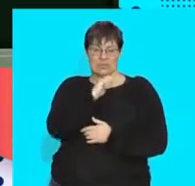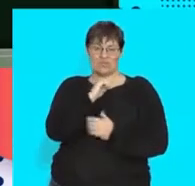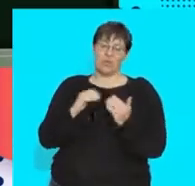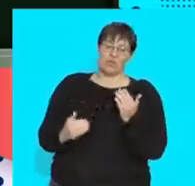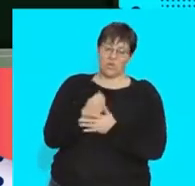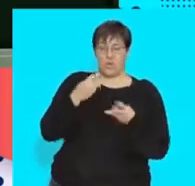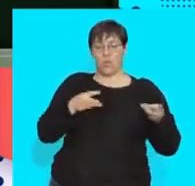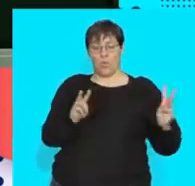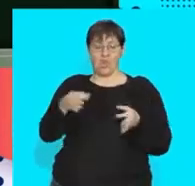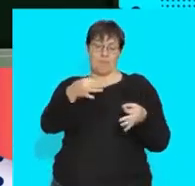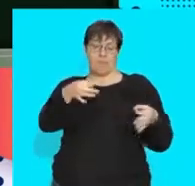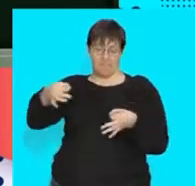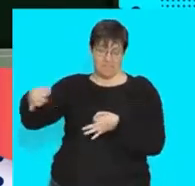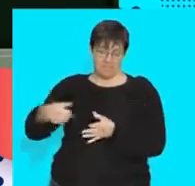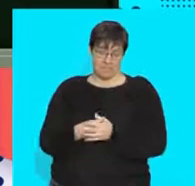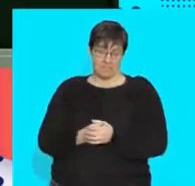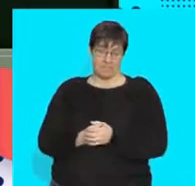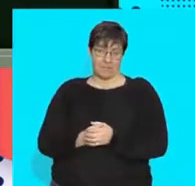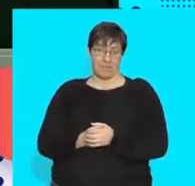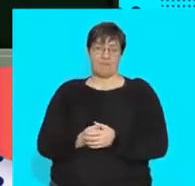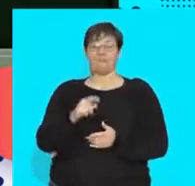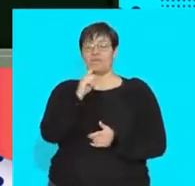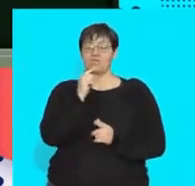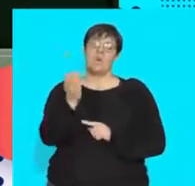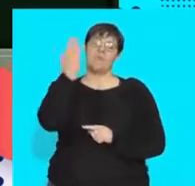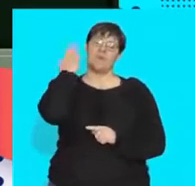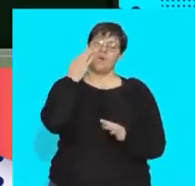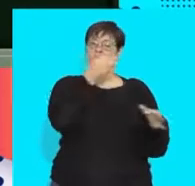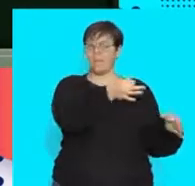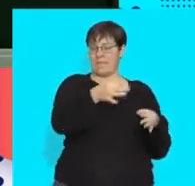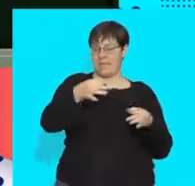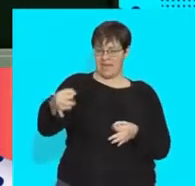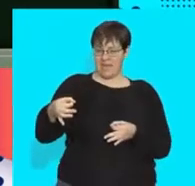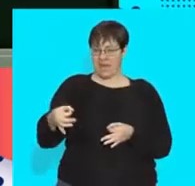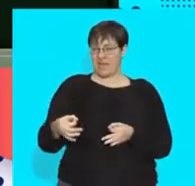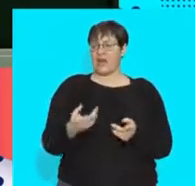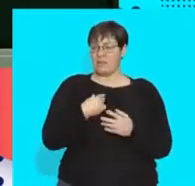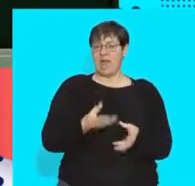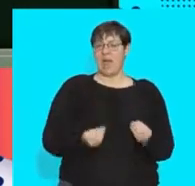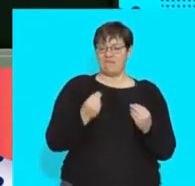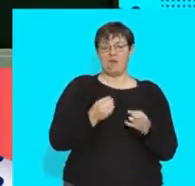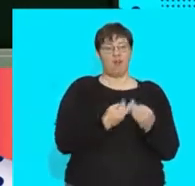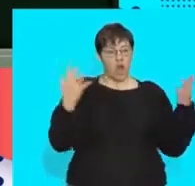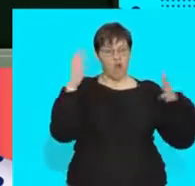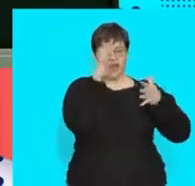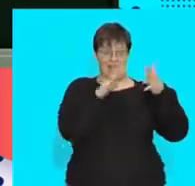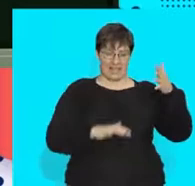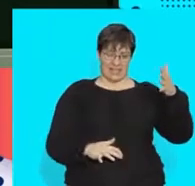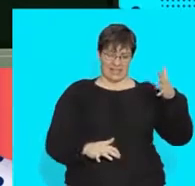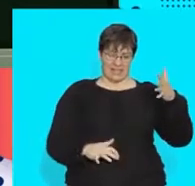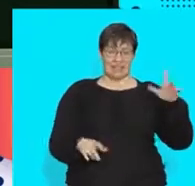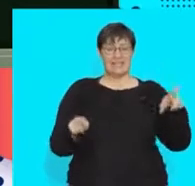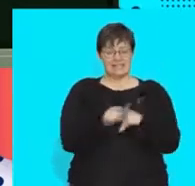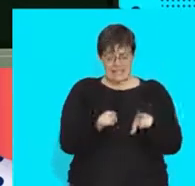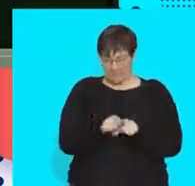of the paper. All right, so when you do past papers and that, you're going to come across a lot of essays, as I have